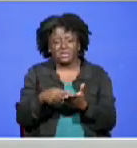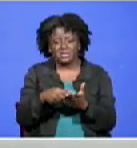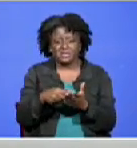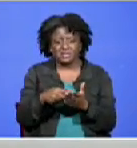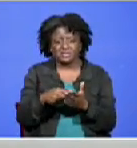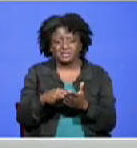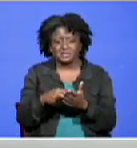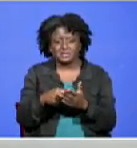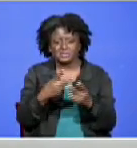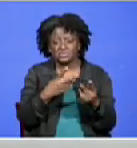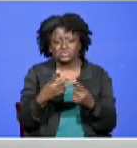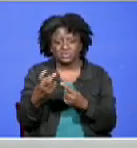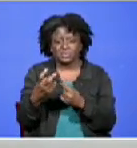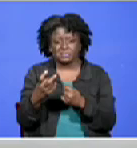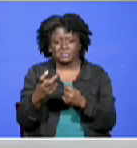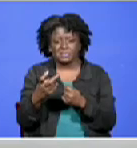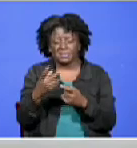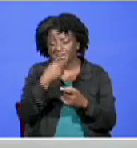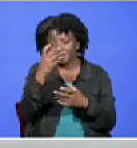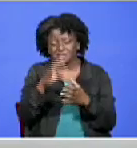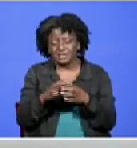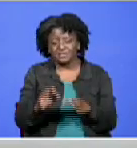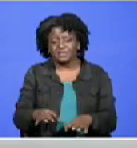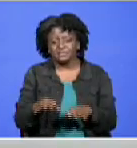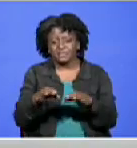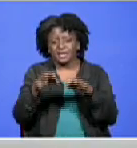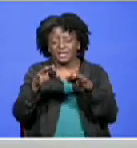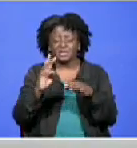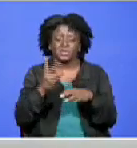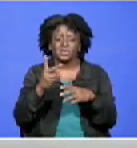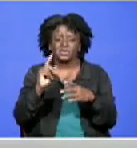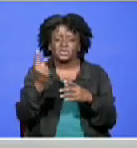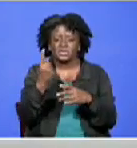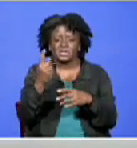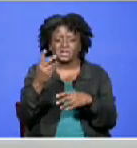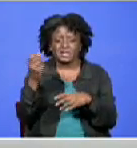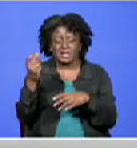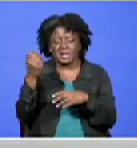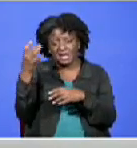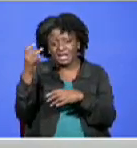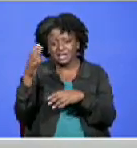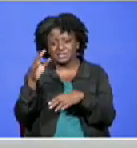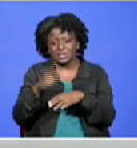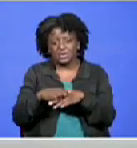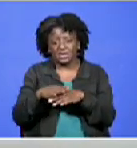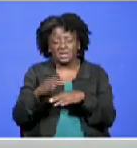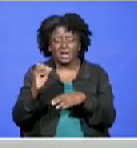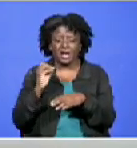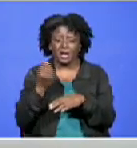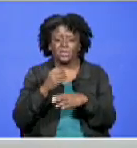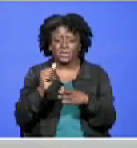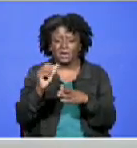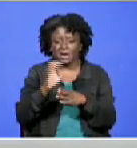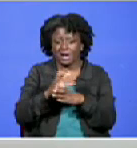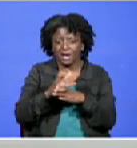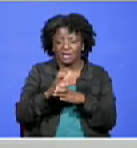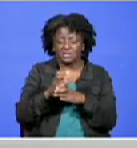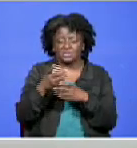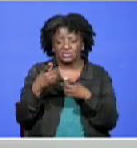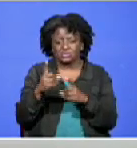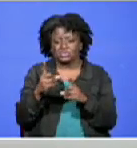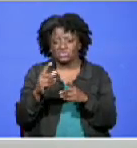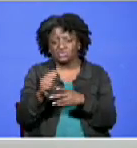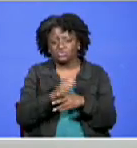bit because of the flooding. We were turning lights on in cars, training. A lot of us were helping with evacuees and Odyssey. We were on our feet a lot this week. It was an emotional